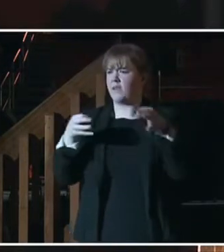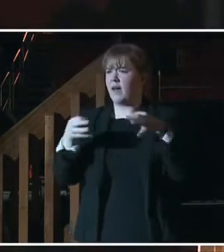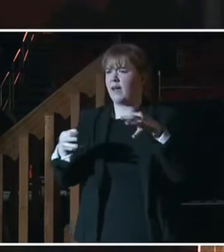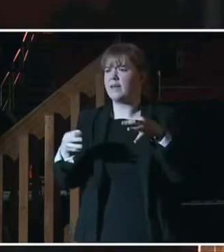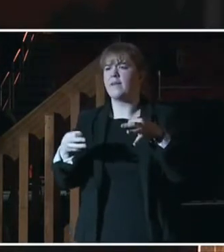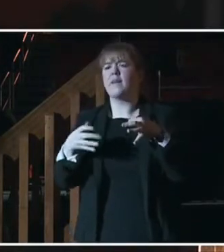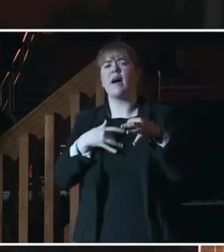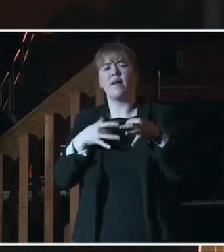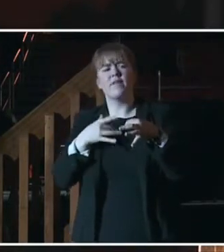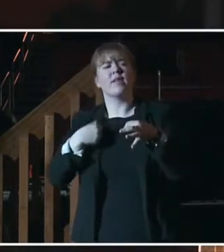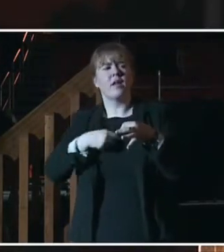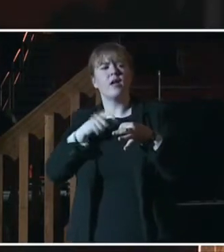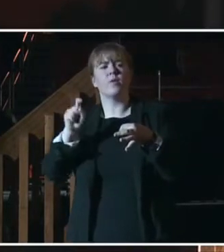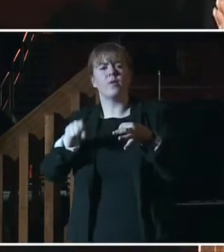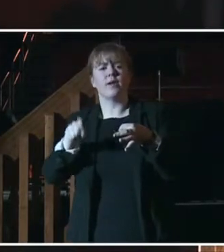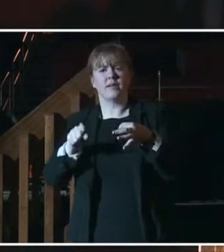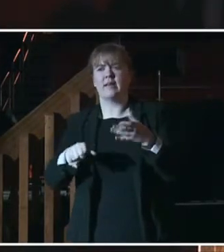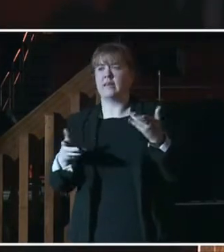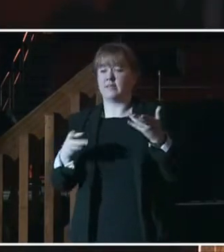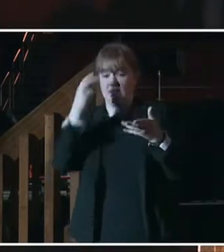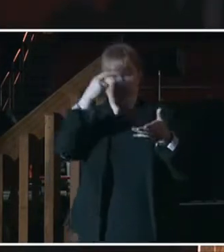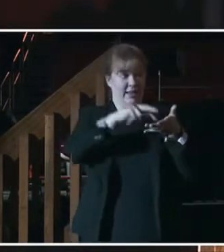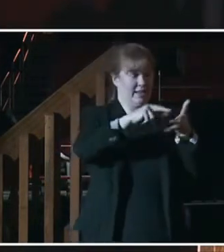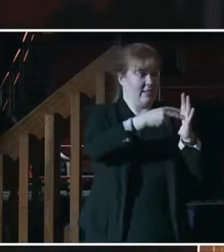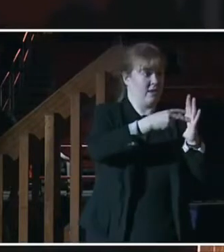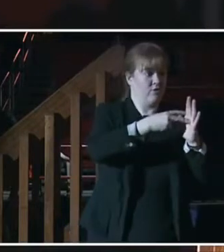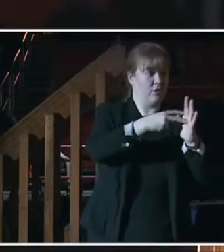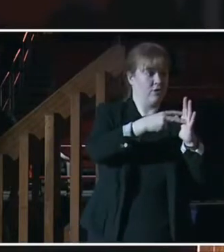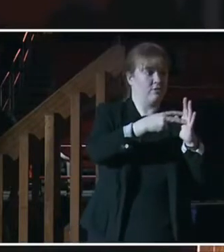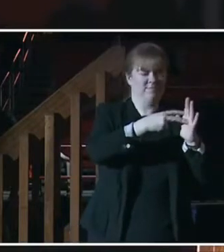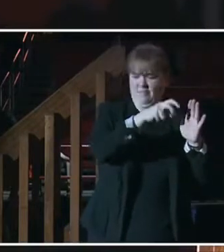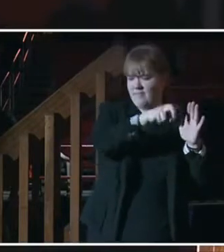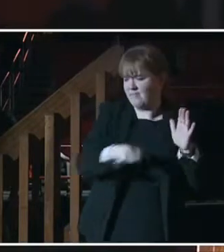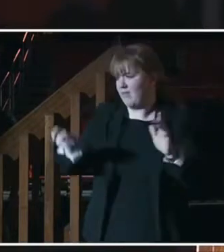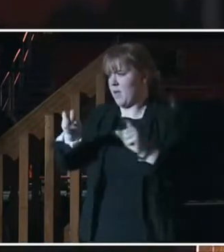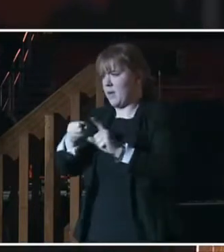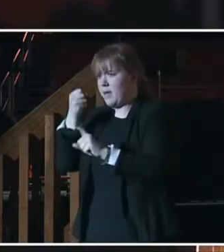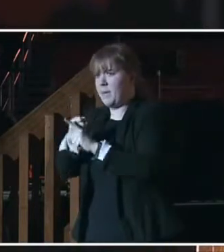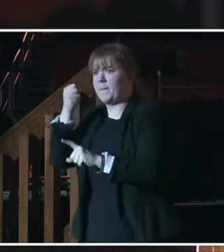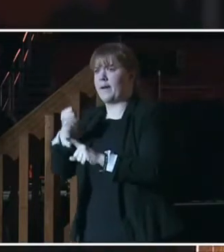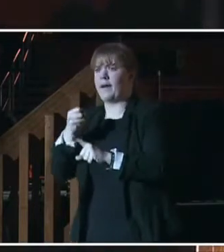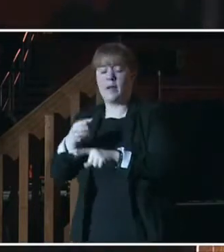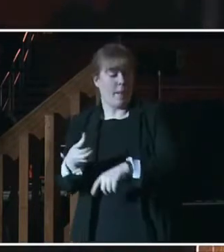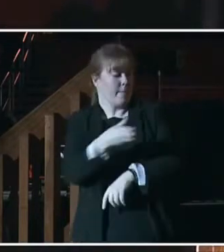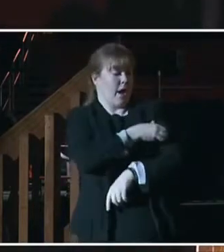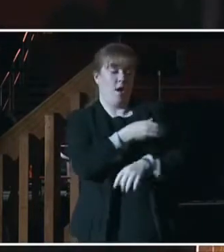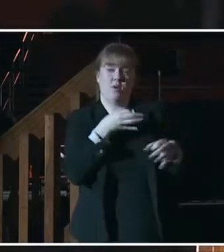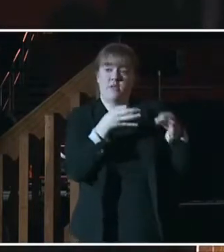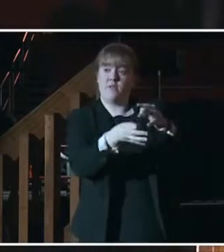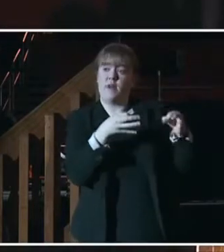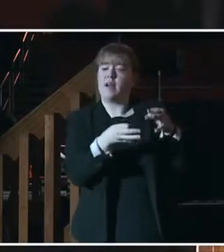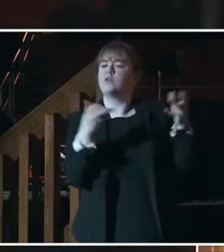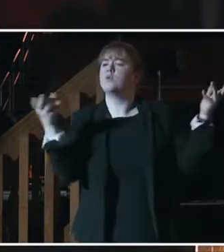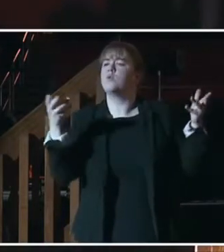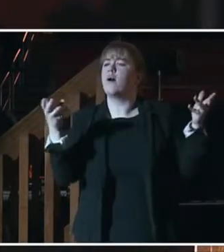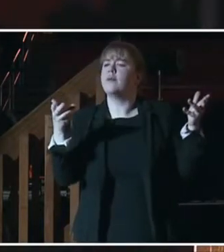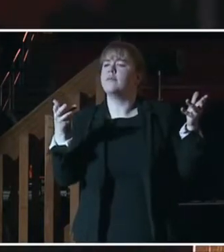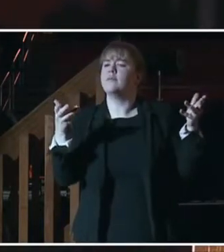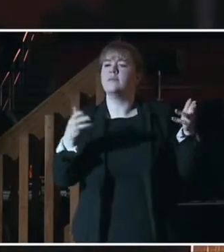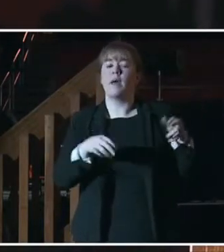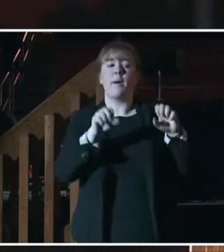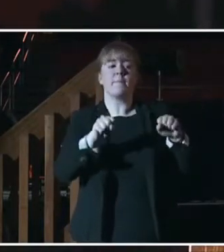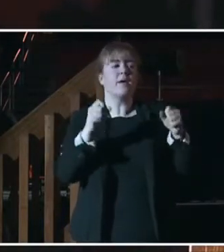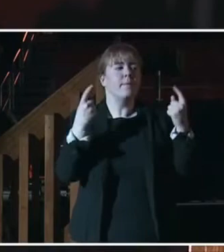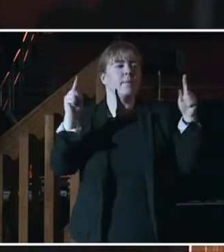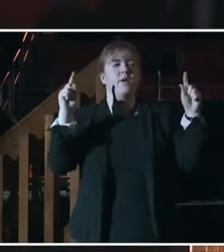what I feel like we need to move from intentions to impact, is power. He defined power as the ability to achieve